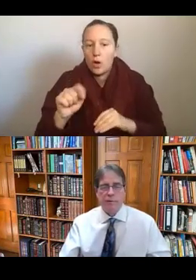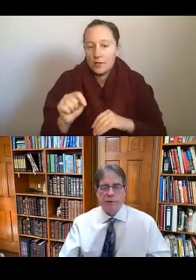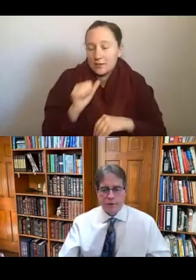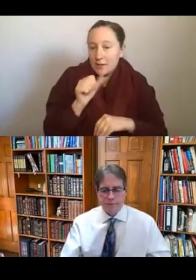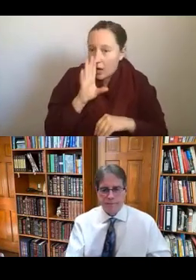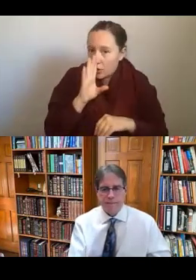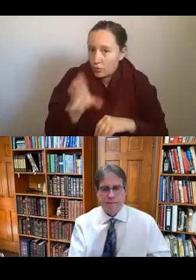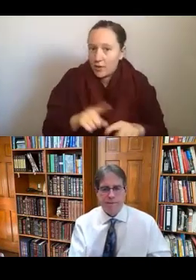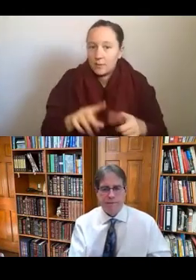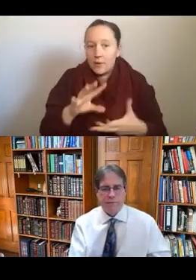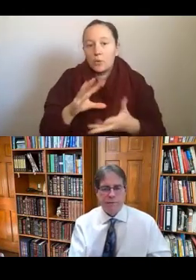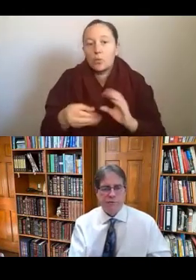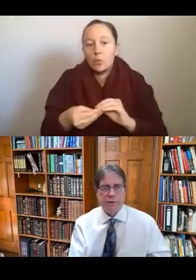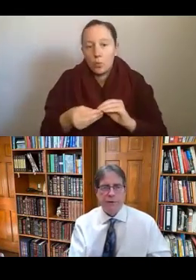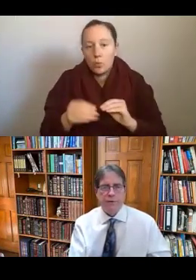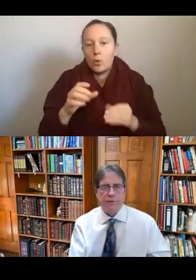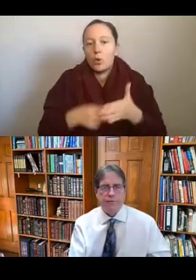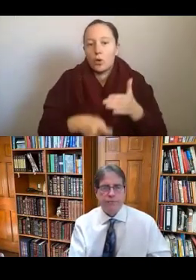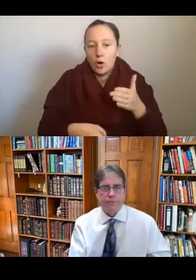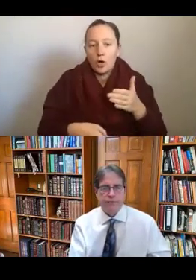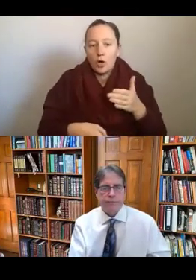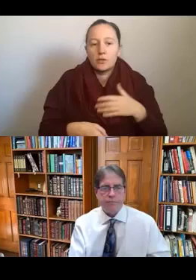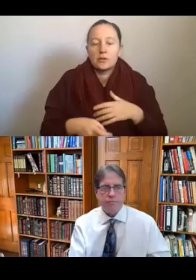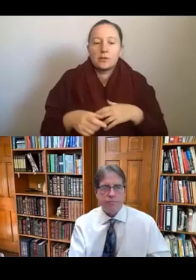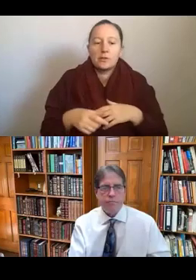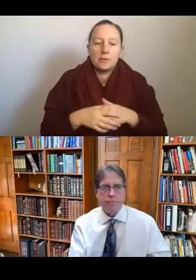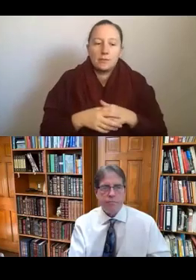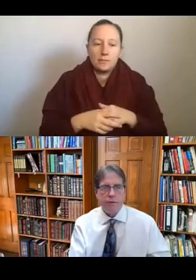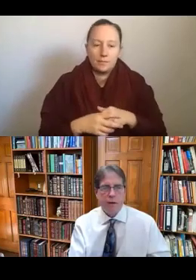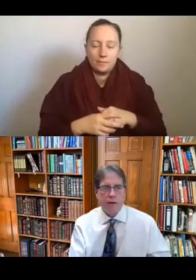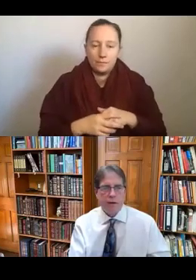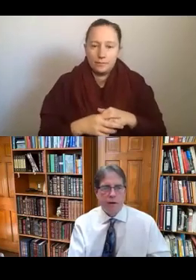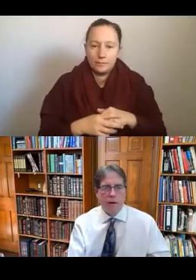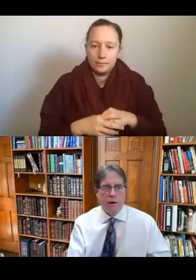costs per year for those 3 years.